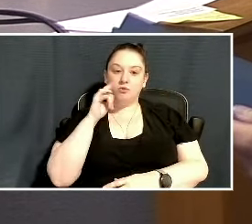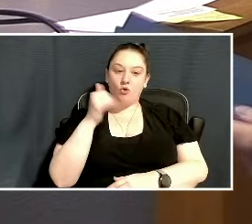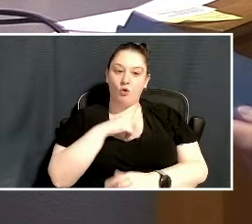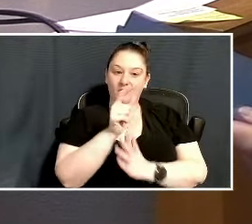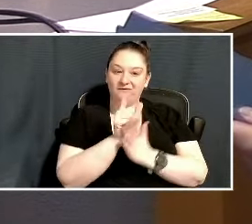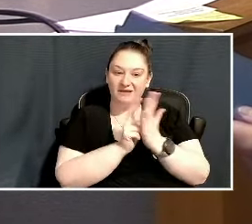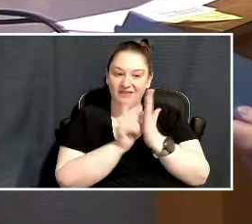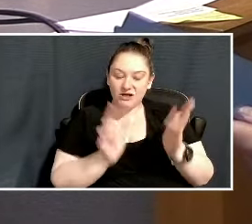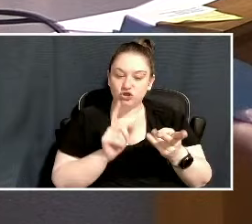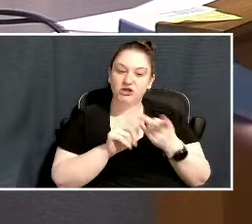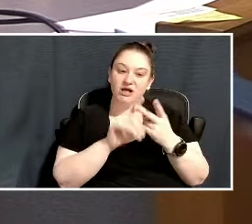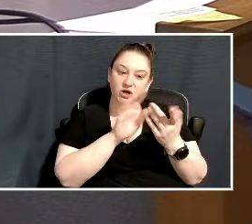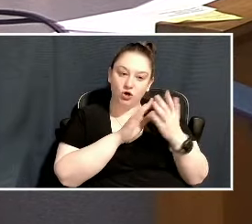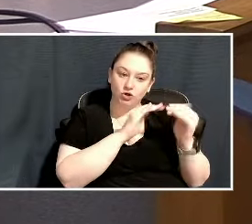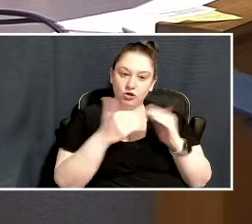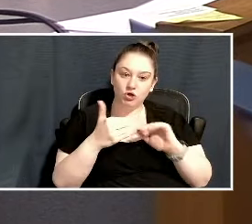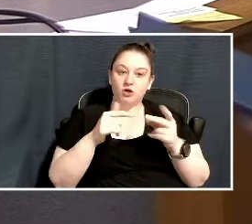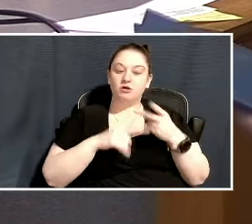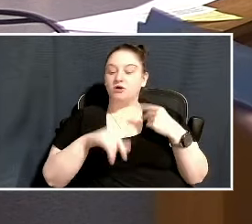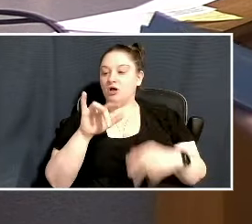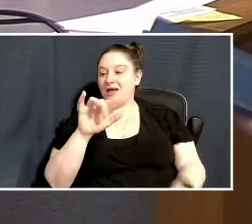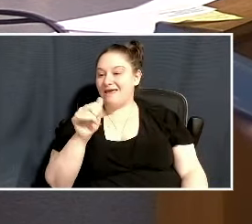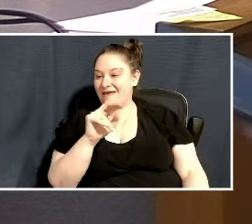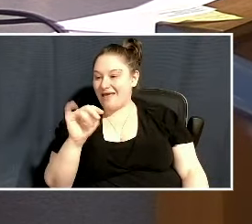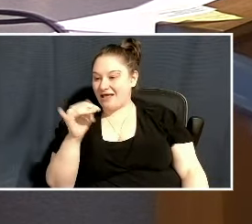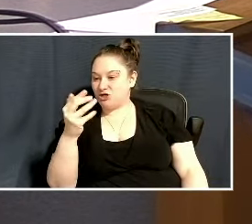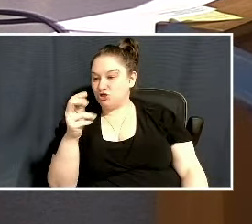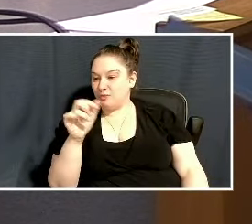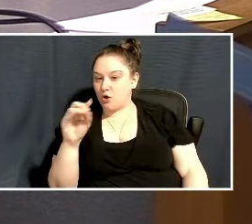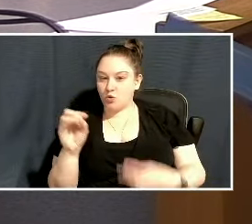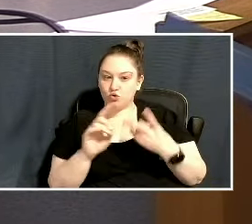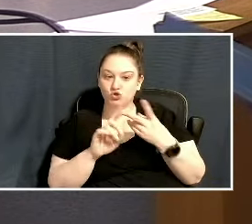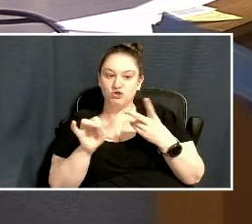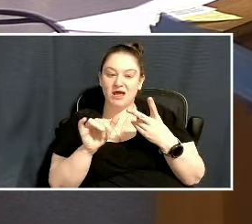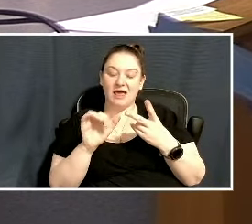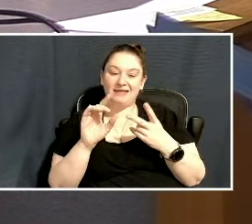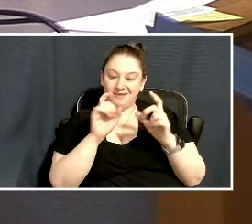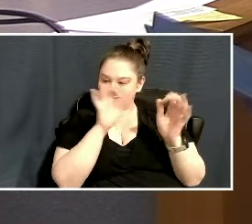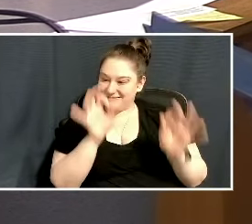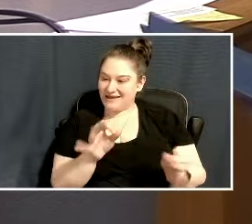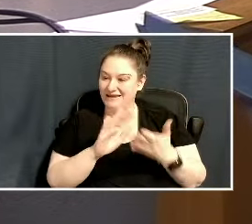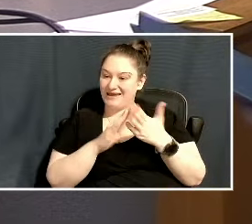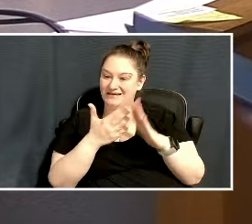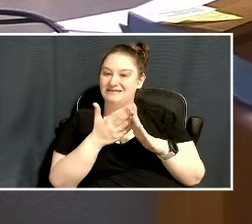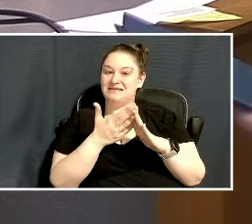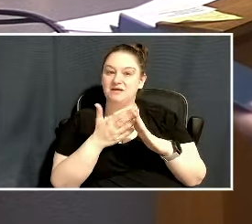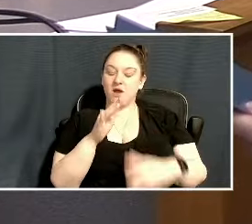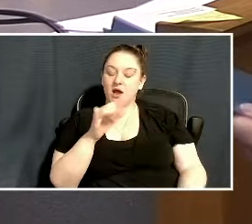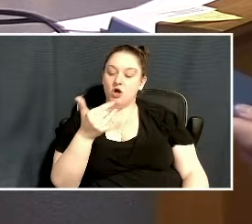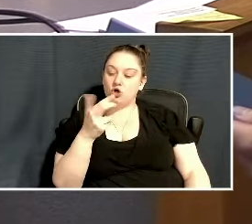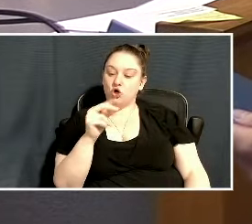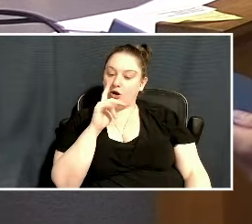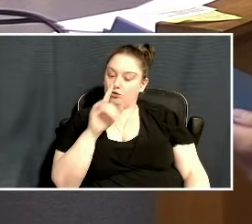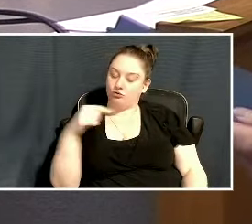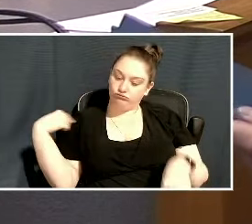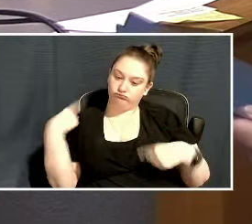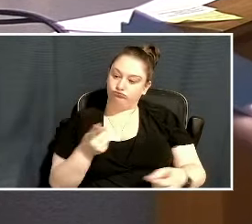Salem and Geppetto's, and to the dedicated team at Garden who tirelessly support our mission daily.